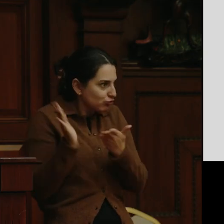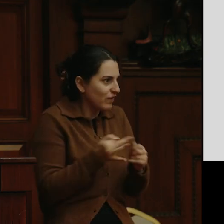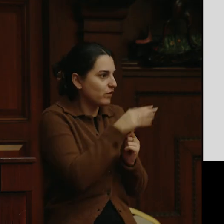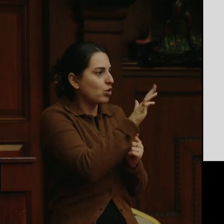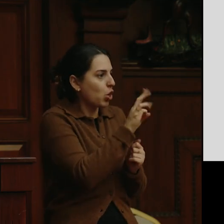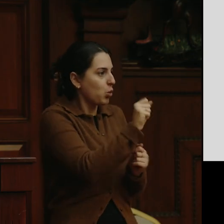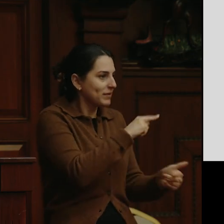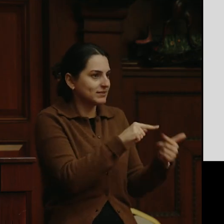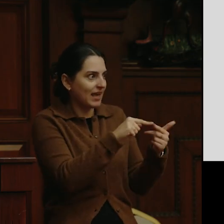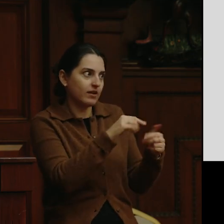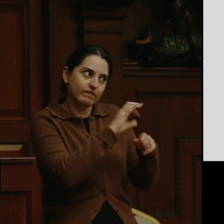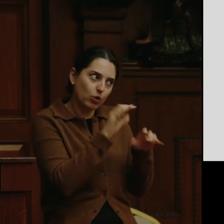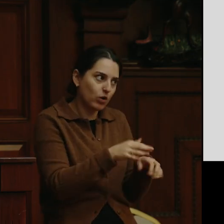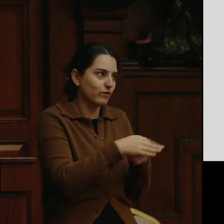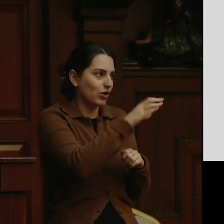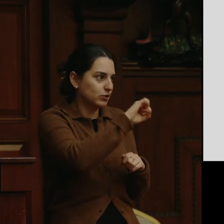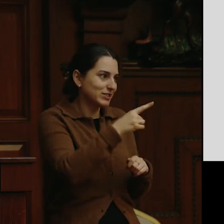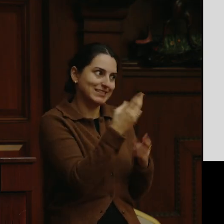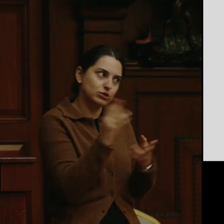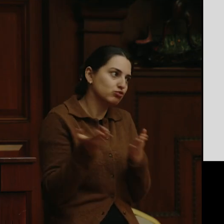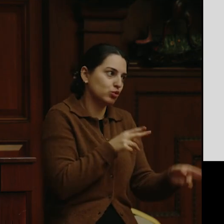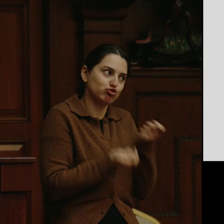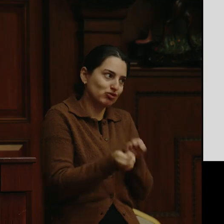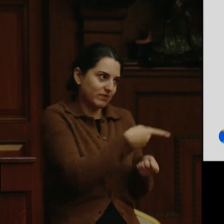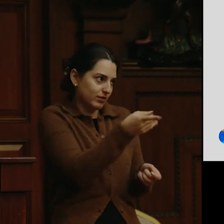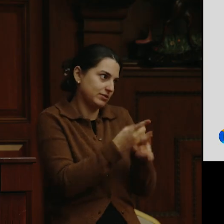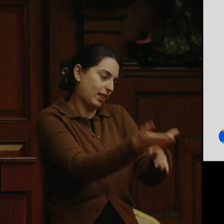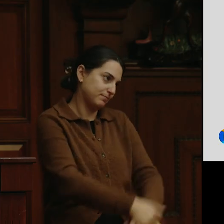for lupus and certainly also for Sjögren's.